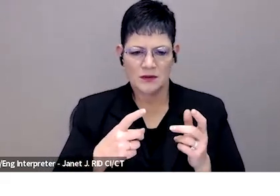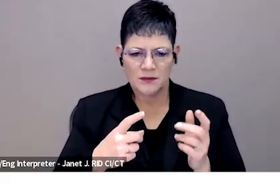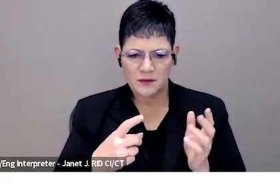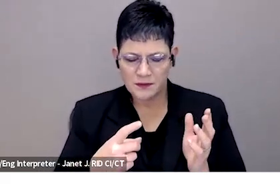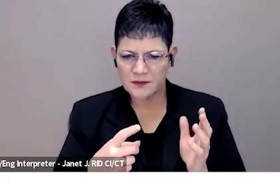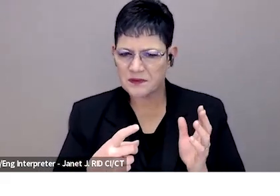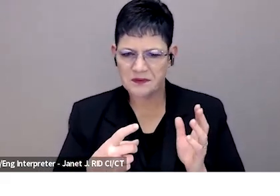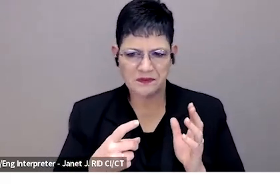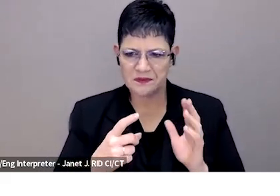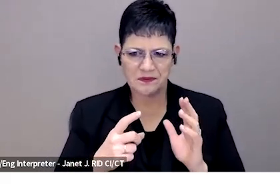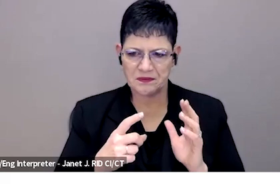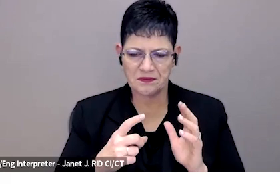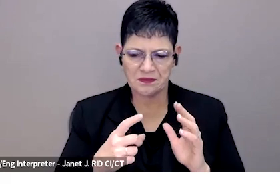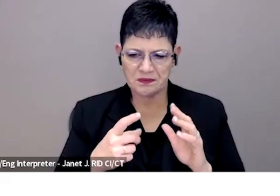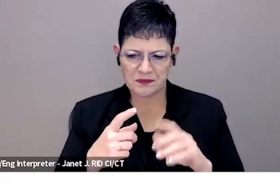Uh,